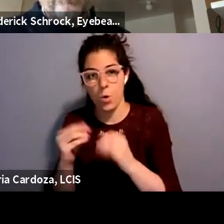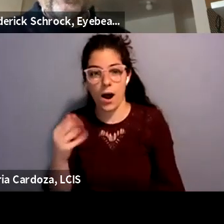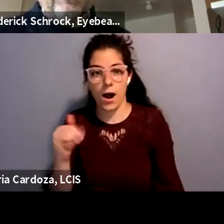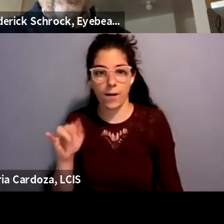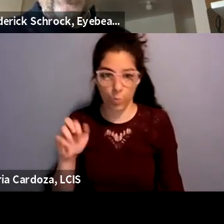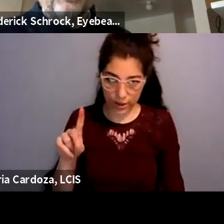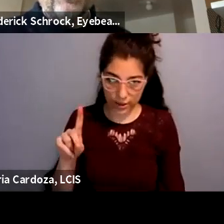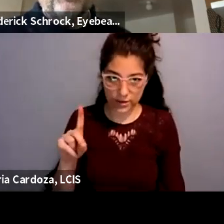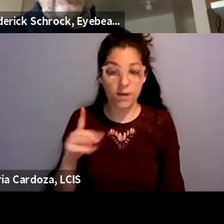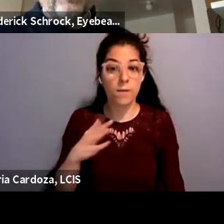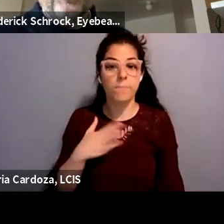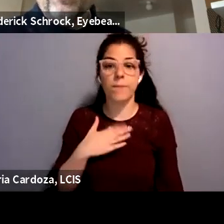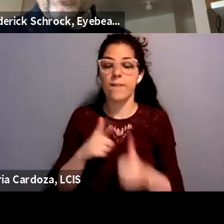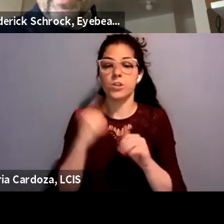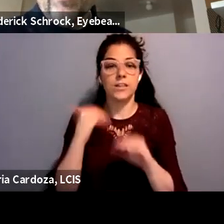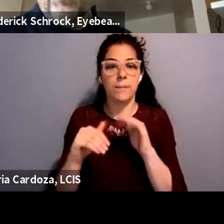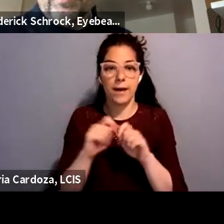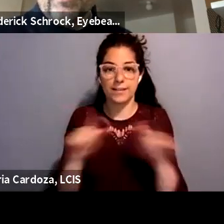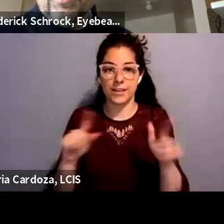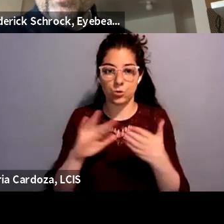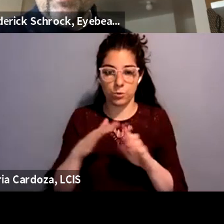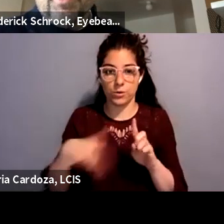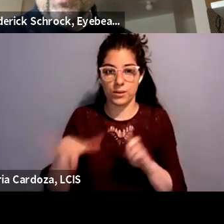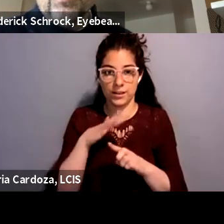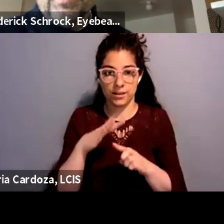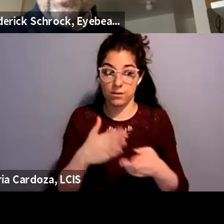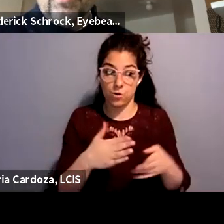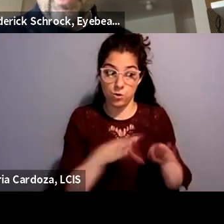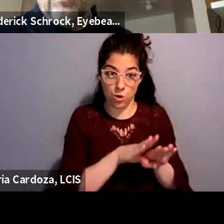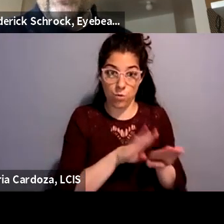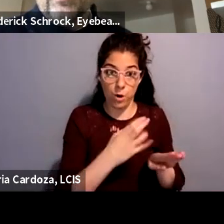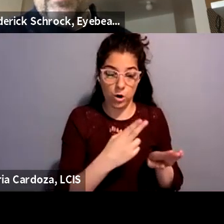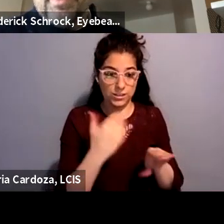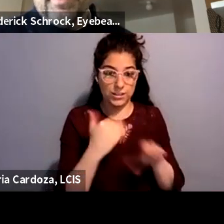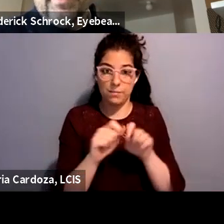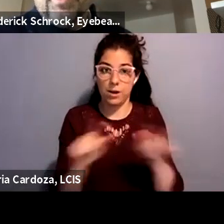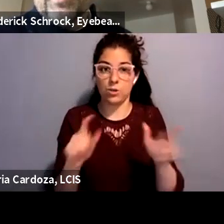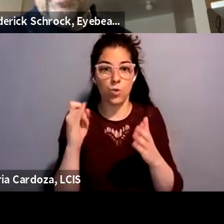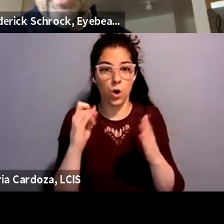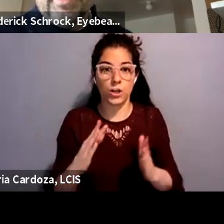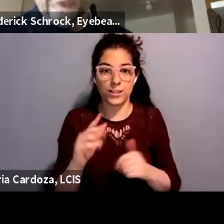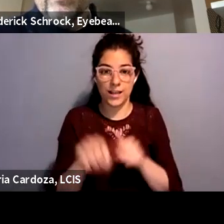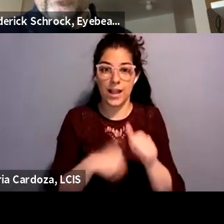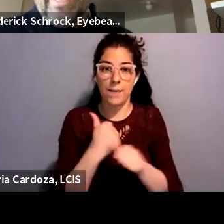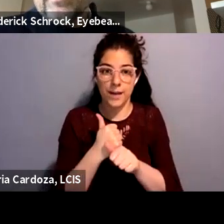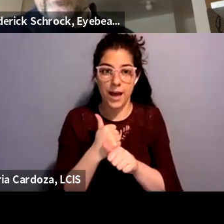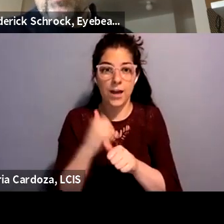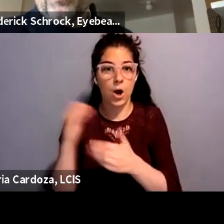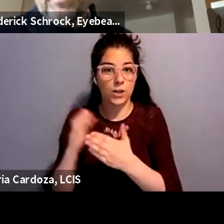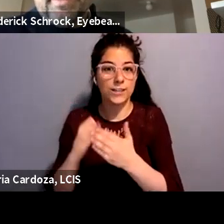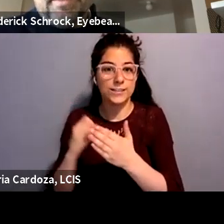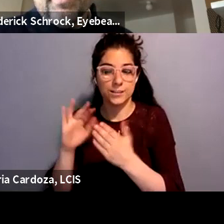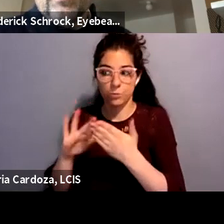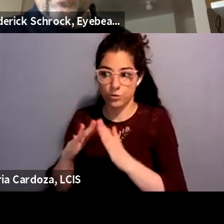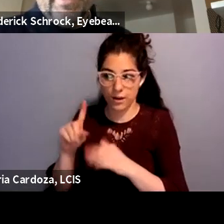And my first email that I sent to our community after we closed in March was to our artist alumni and artist community, asking them